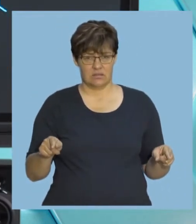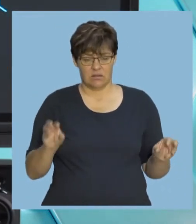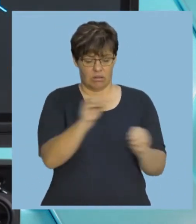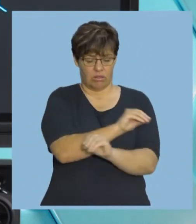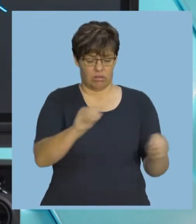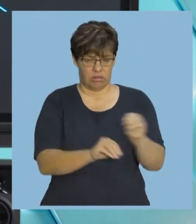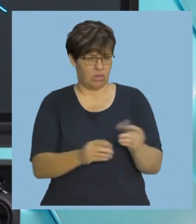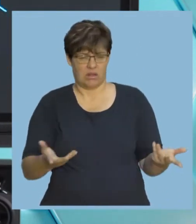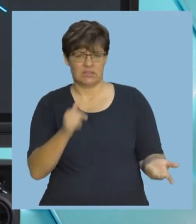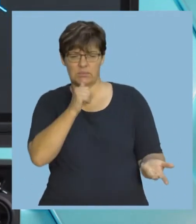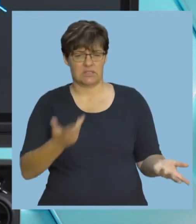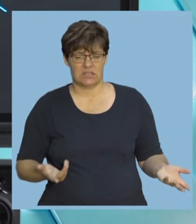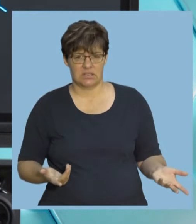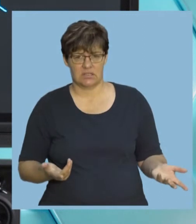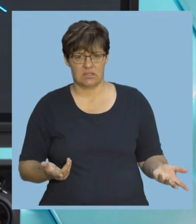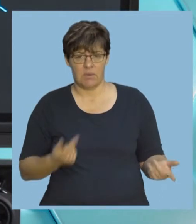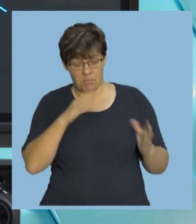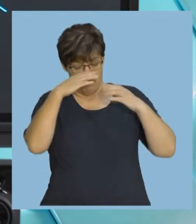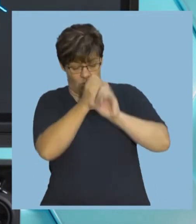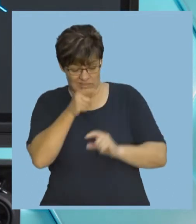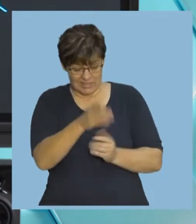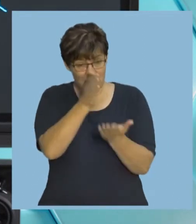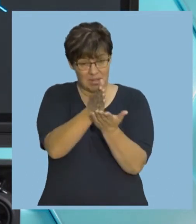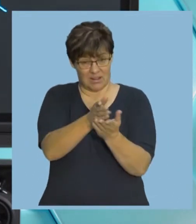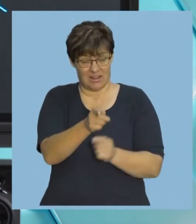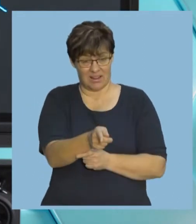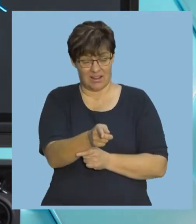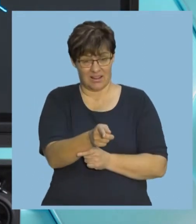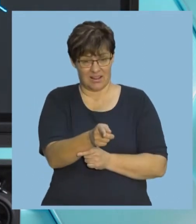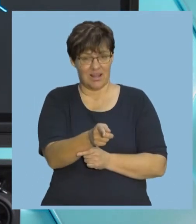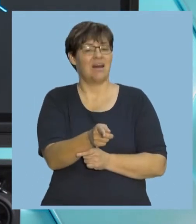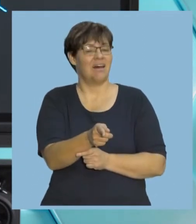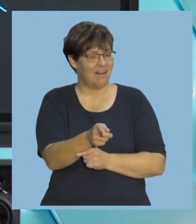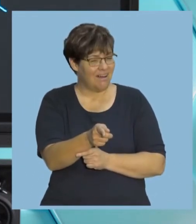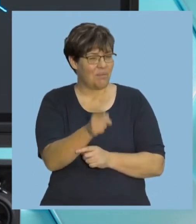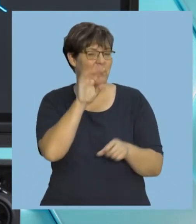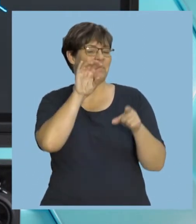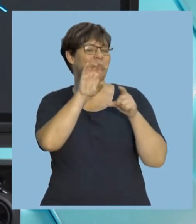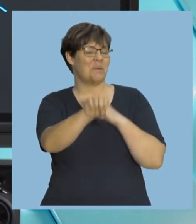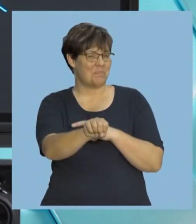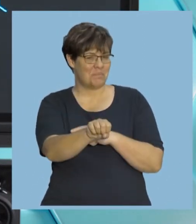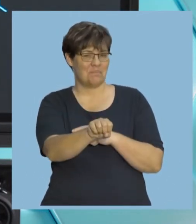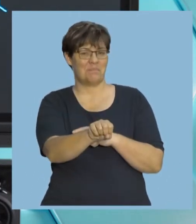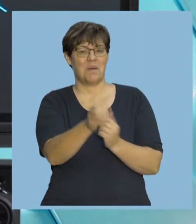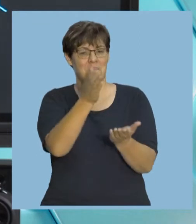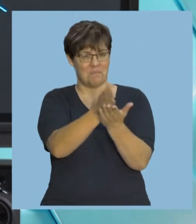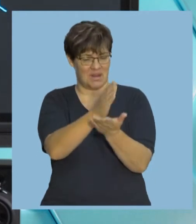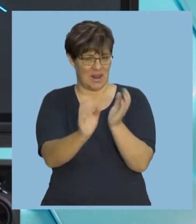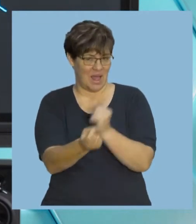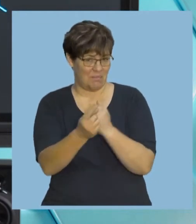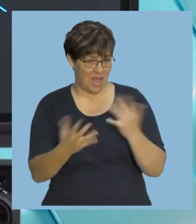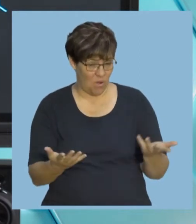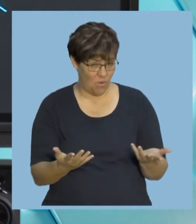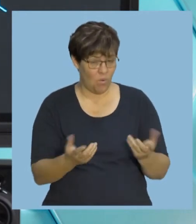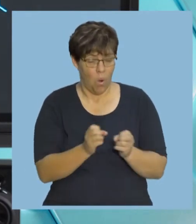distributed. But what if I focus in the middle? I might get a sense of what is happening in the middle or how the